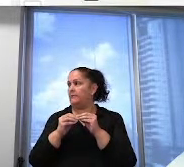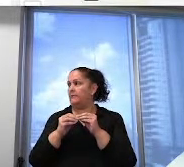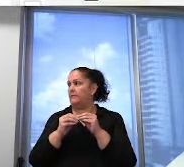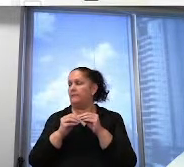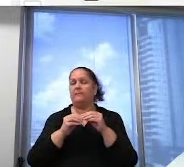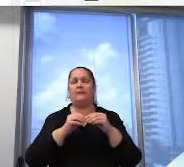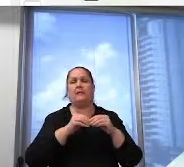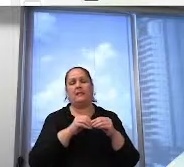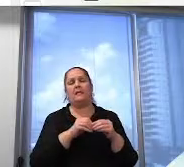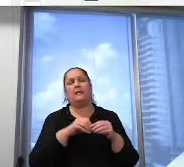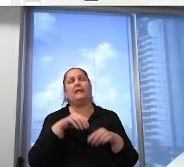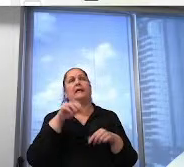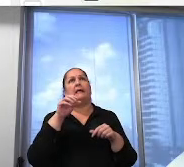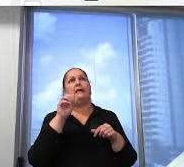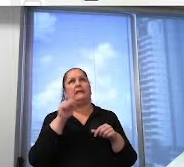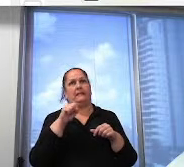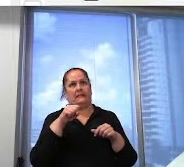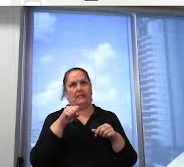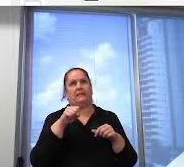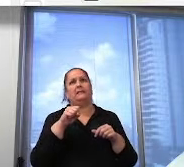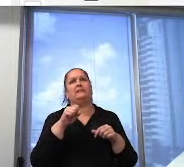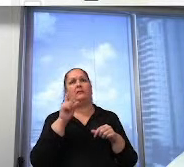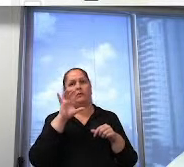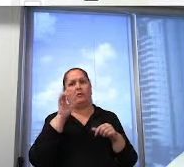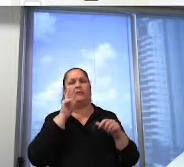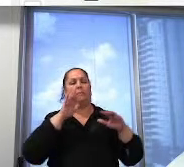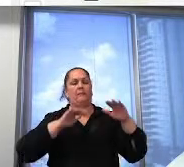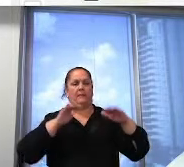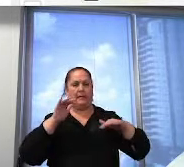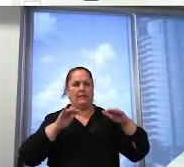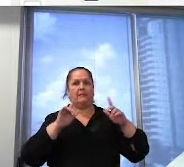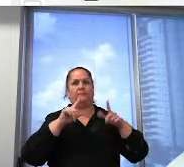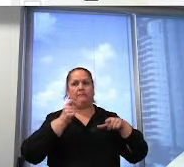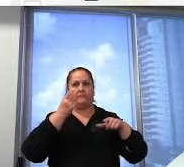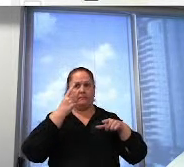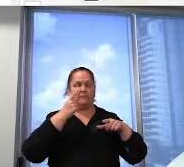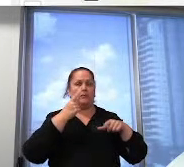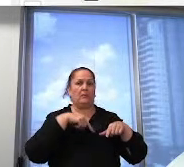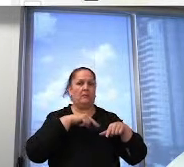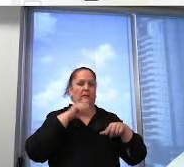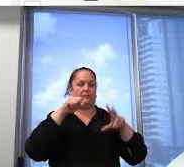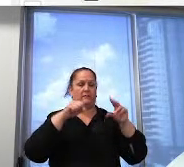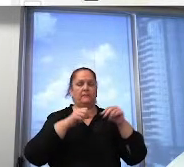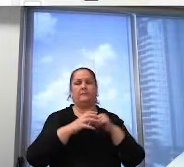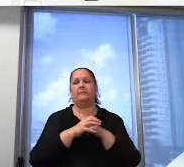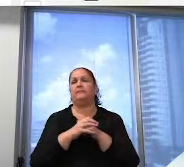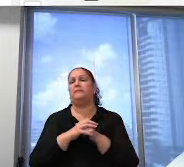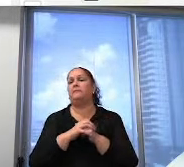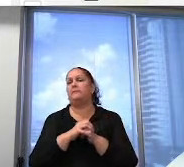to a likely failure. I'll seek, yes, I seek is a balance and also understanding whether or not it's eligible.